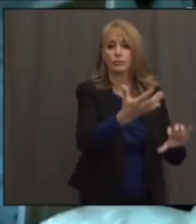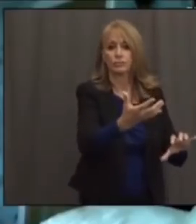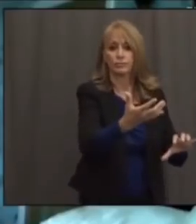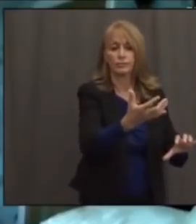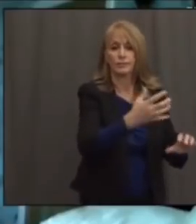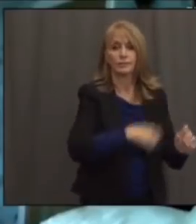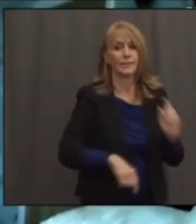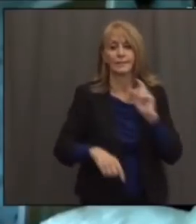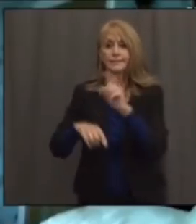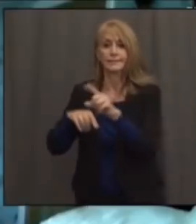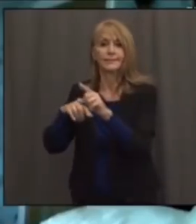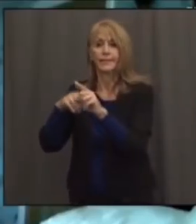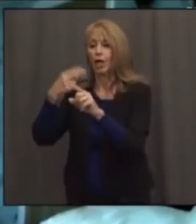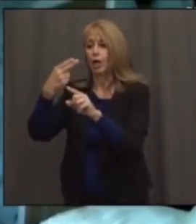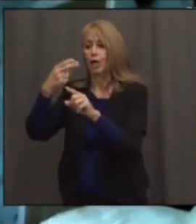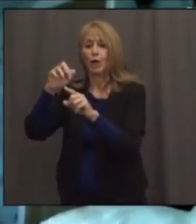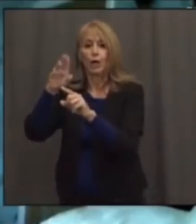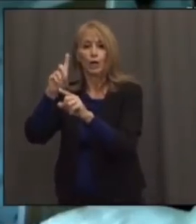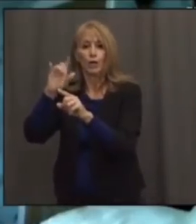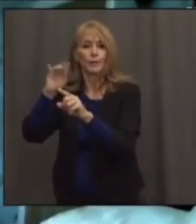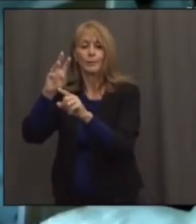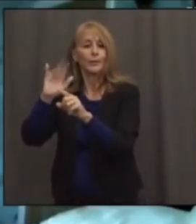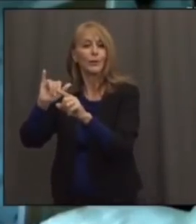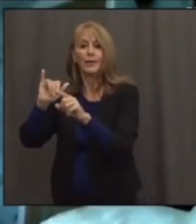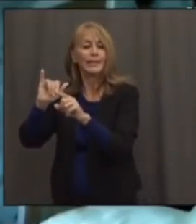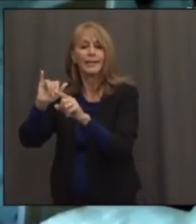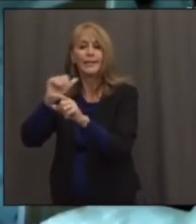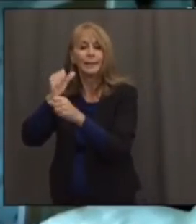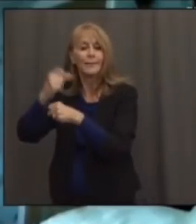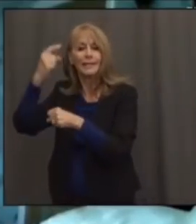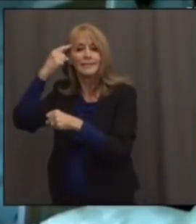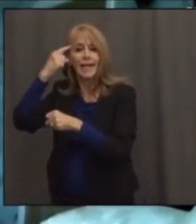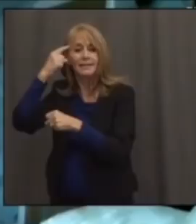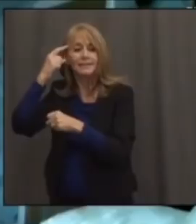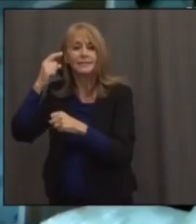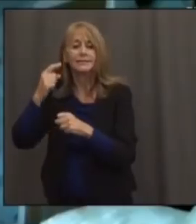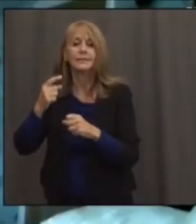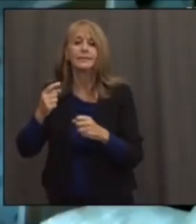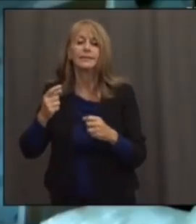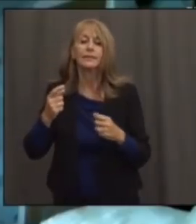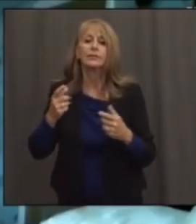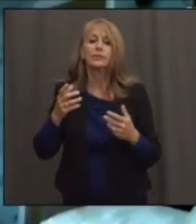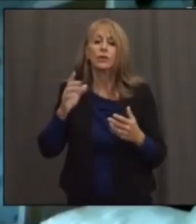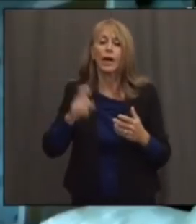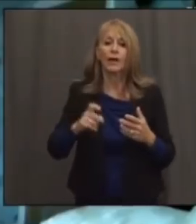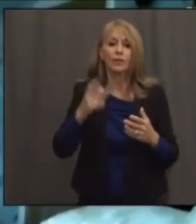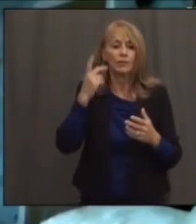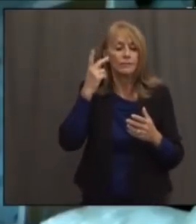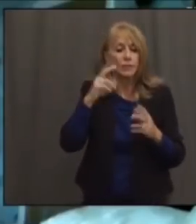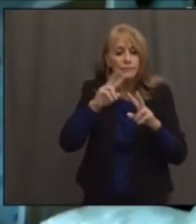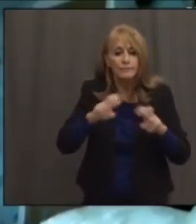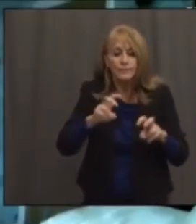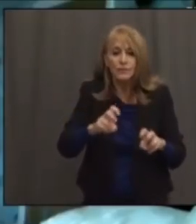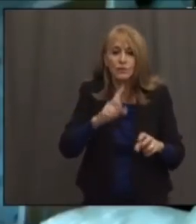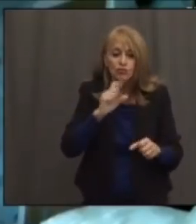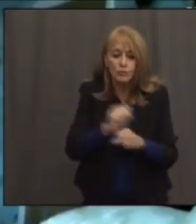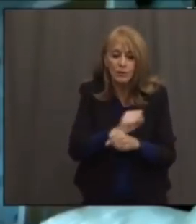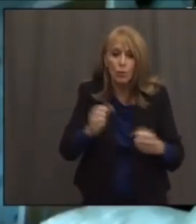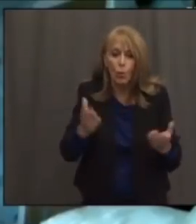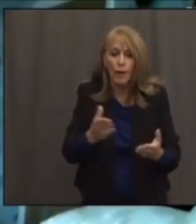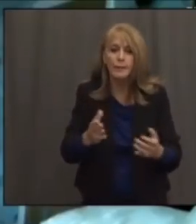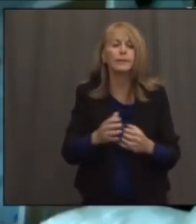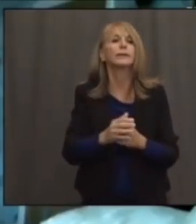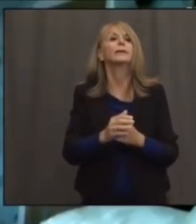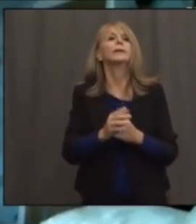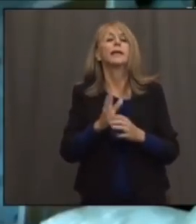theoretical calculation of what herd immunity is. But bottom line is going back to kind of the meat and potatoes, is that we need to get